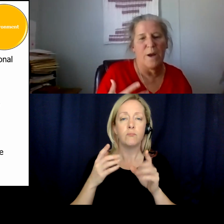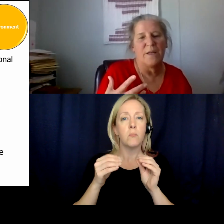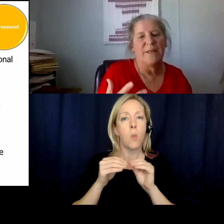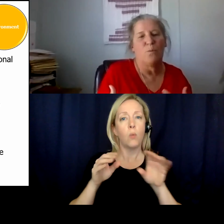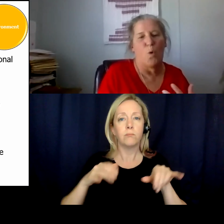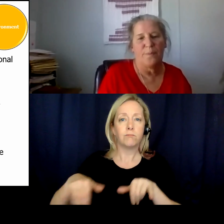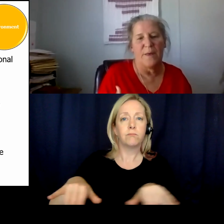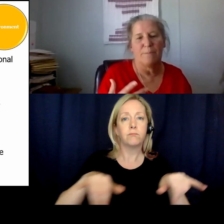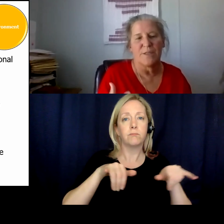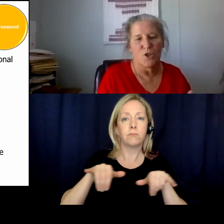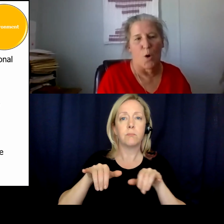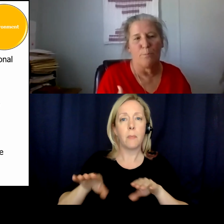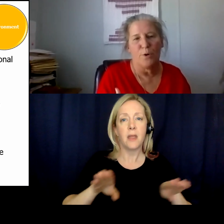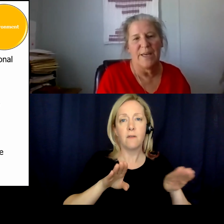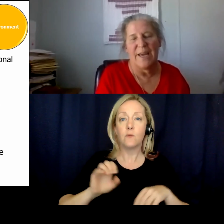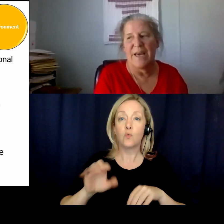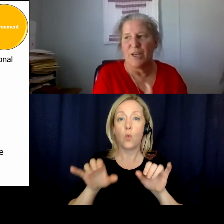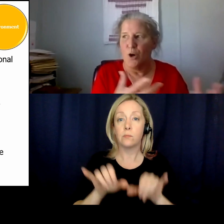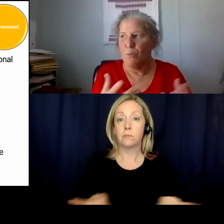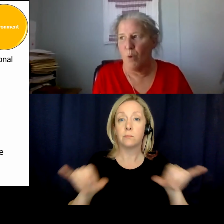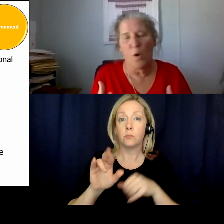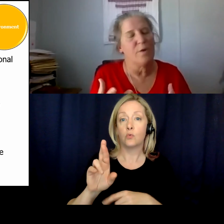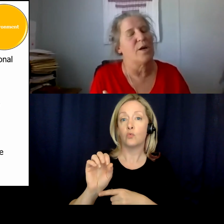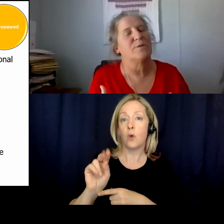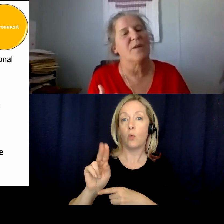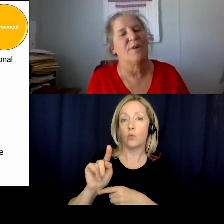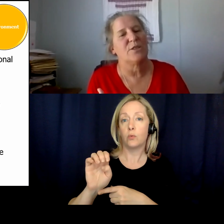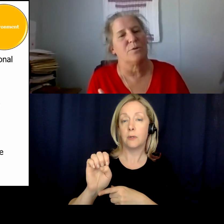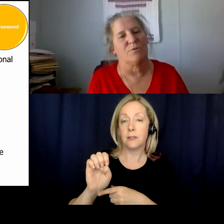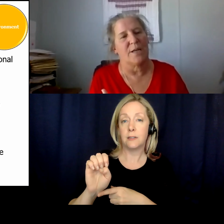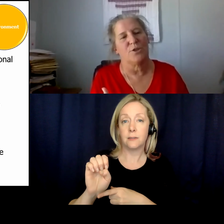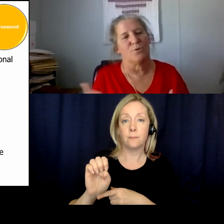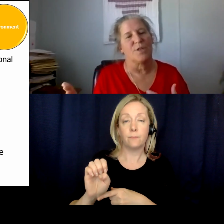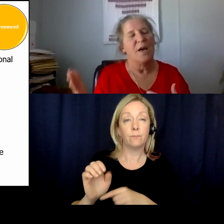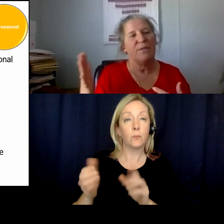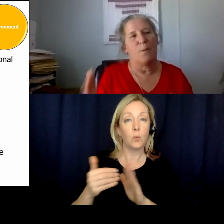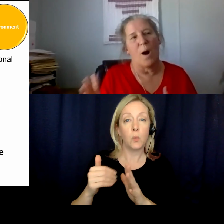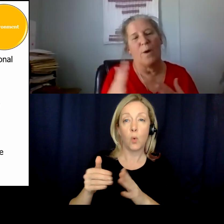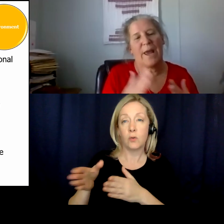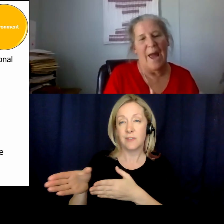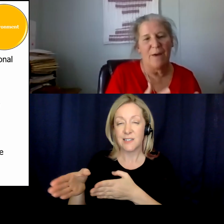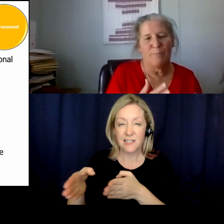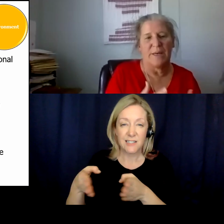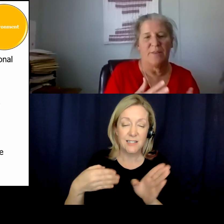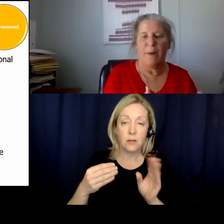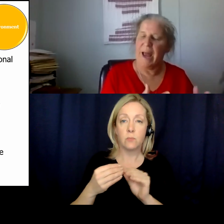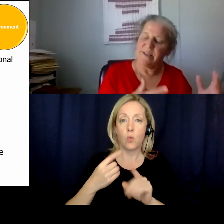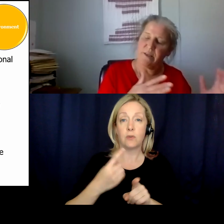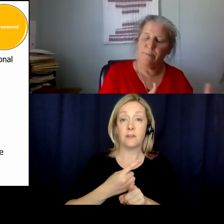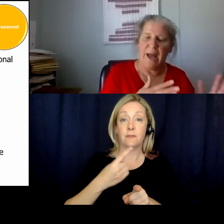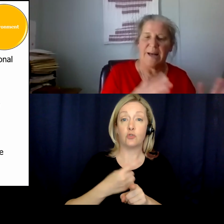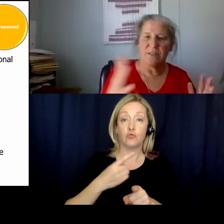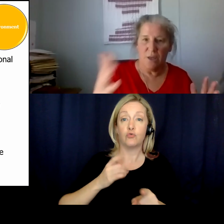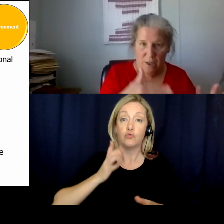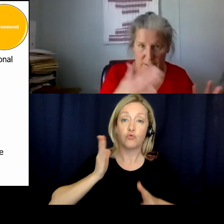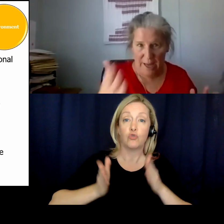we really want them to start putting in more of those conventional gestures than what we have been in the past.